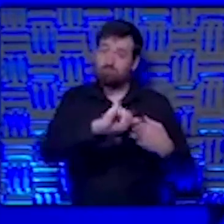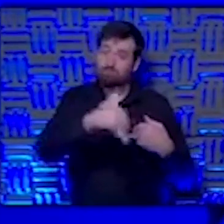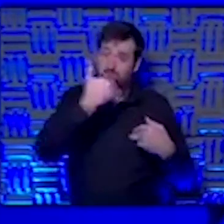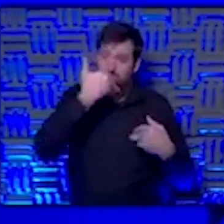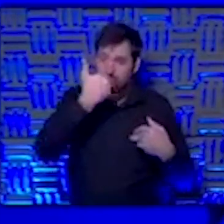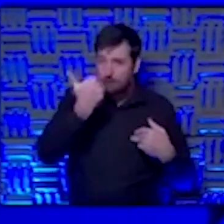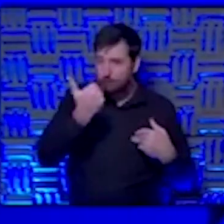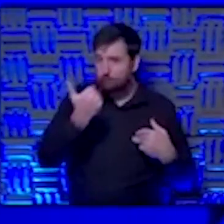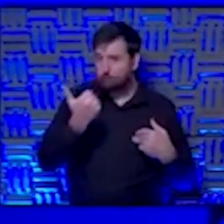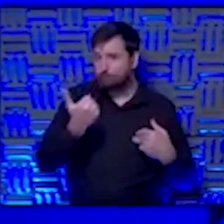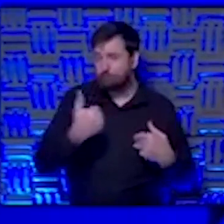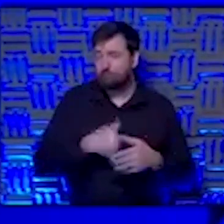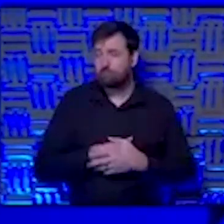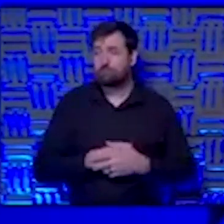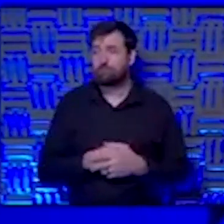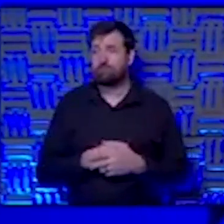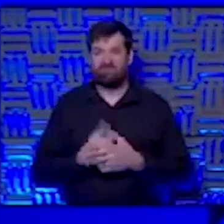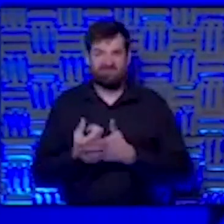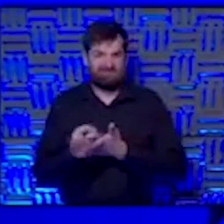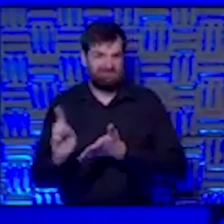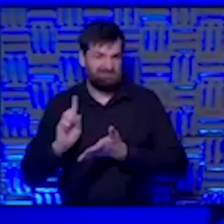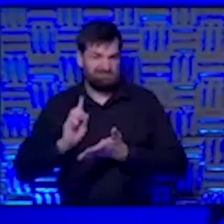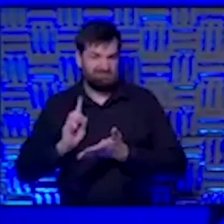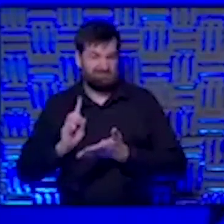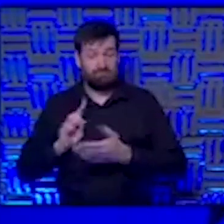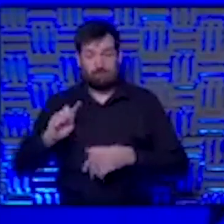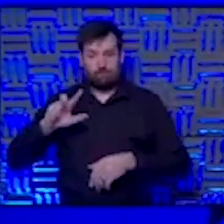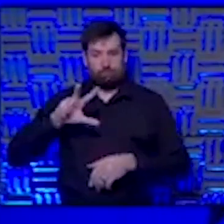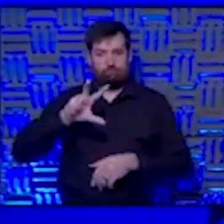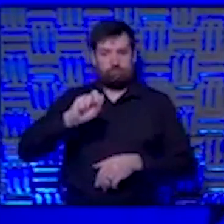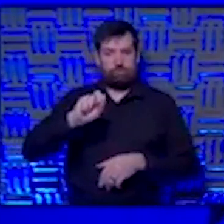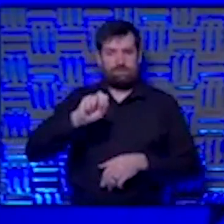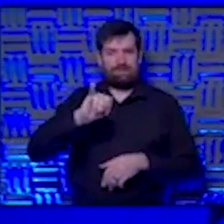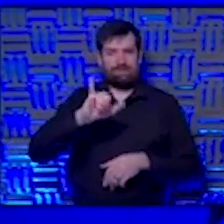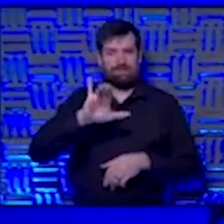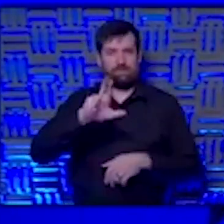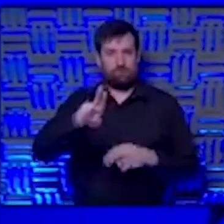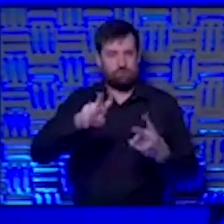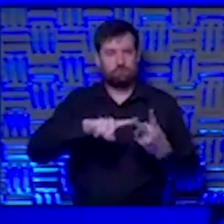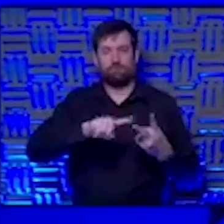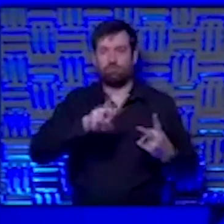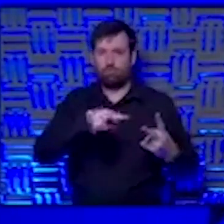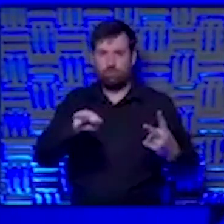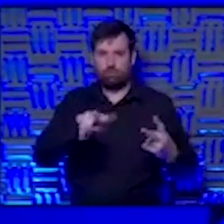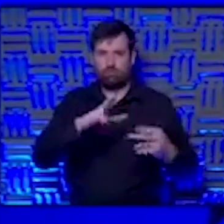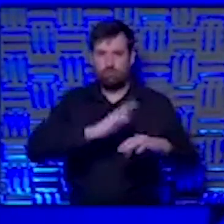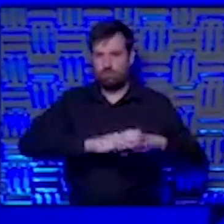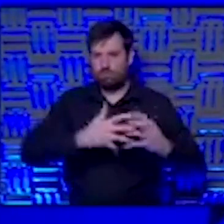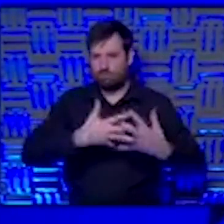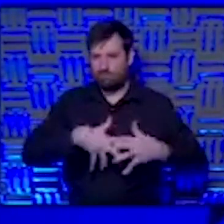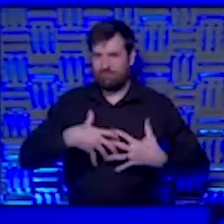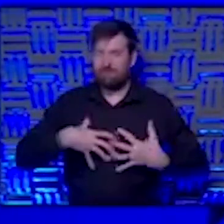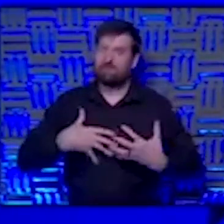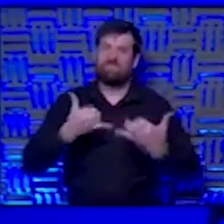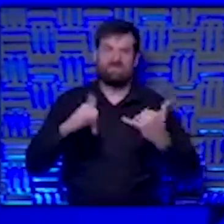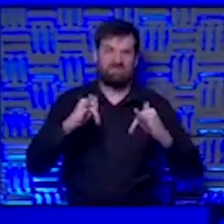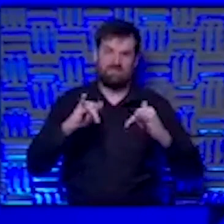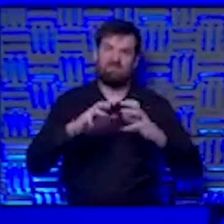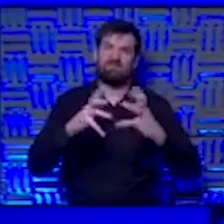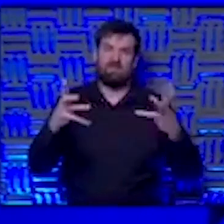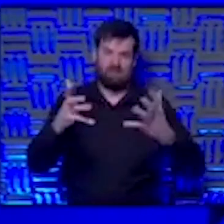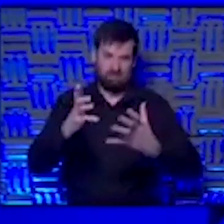than it was even last week. 30 in the ICU and 22 on the vent. So still a high proportion in the ICU that are on the